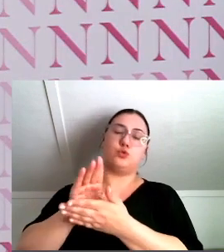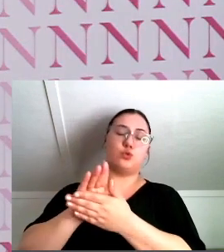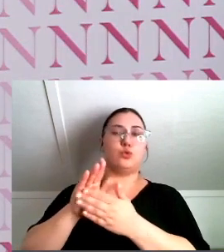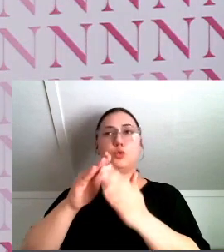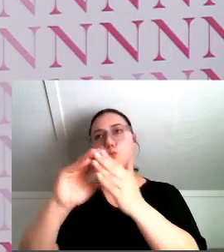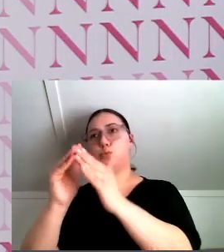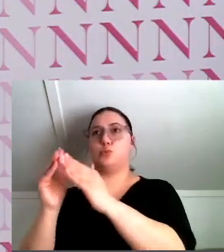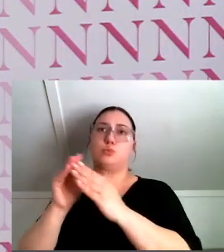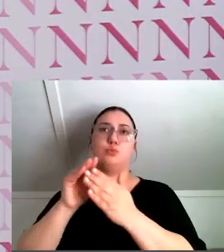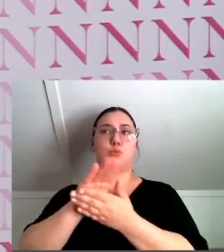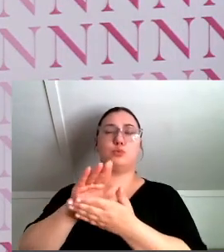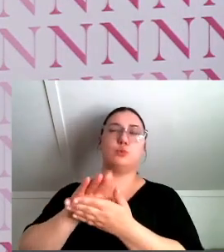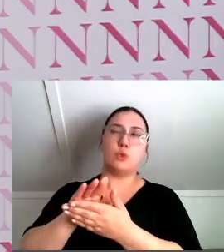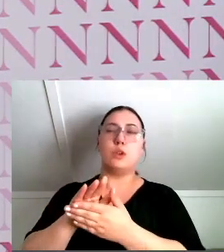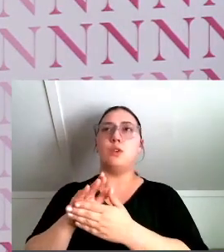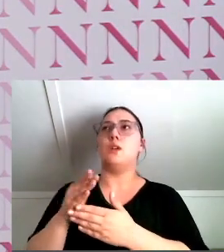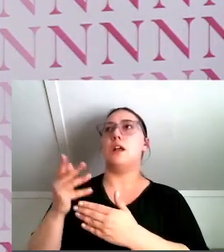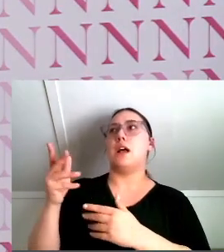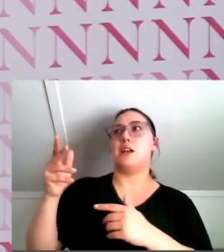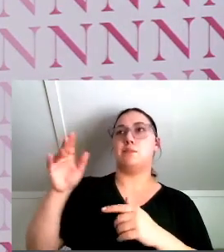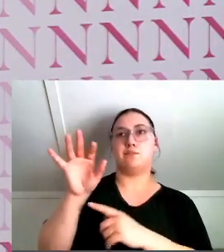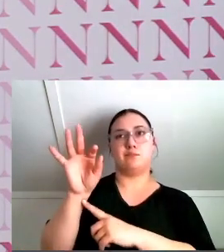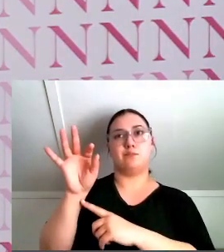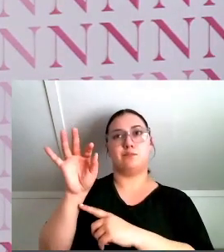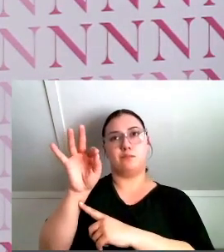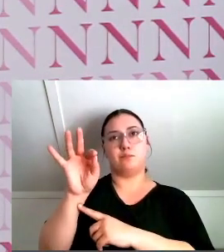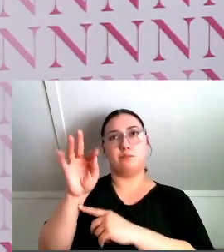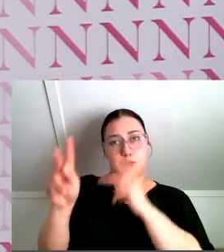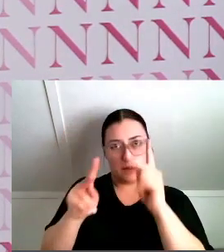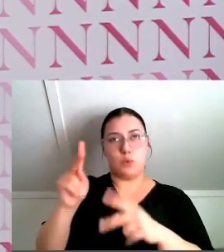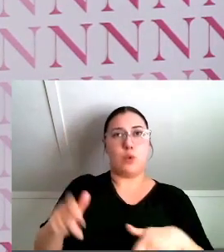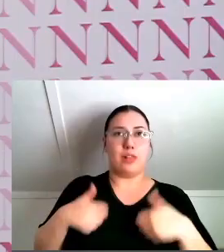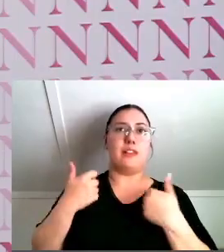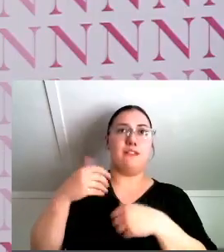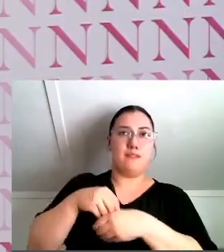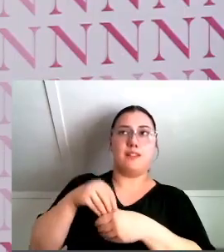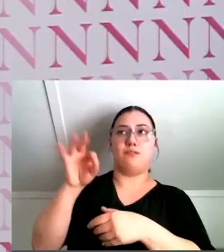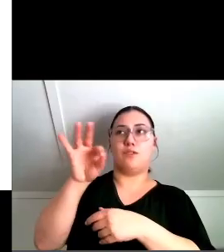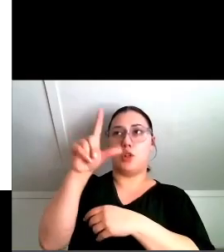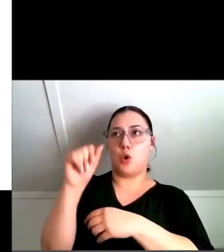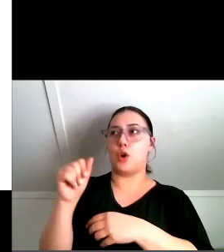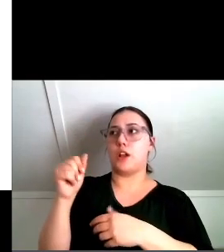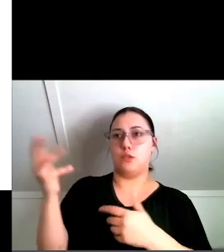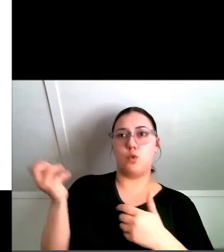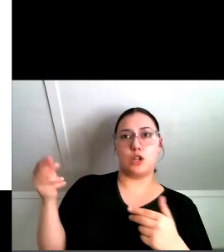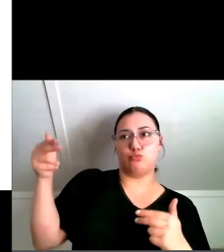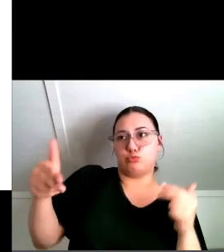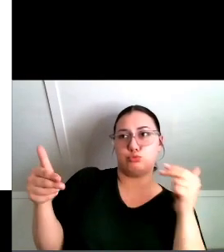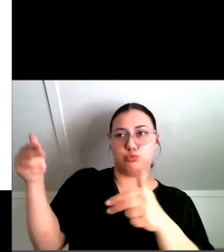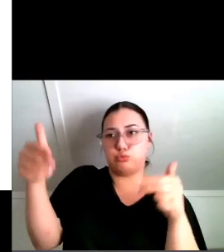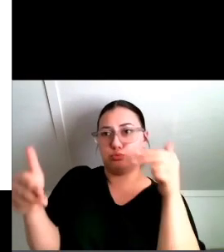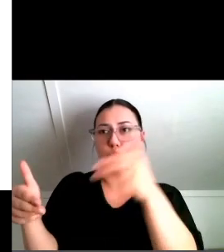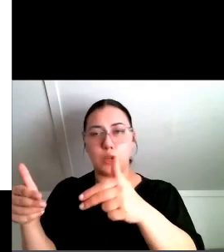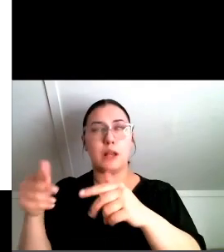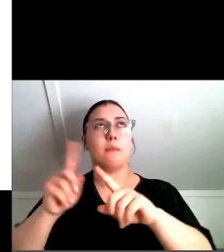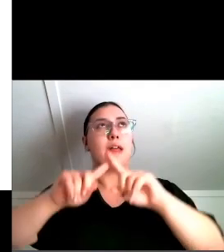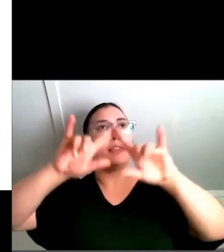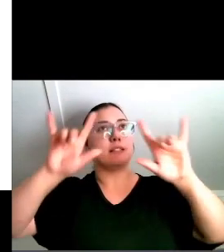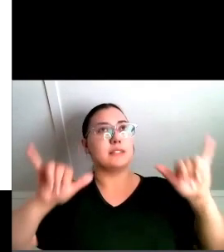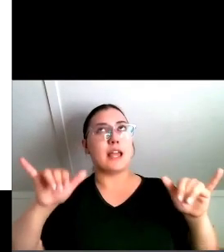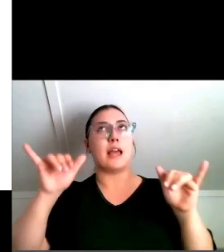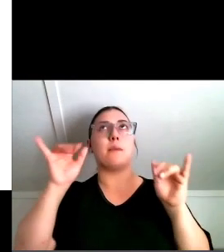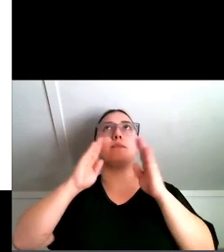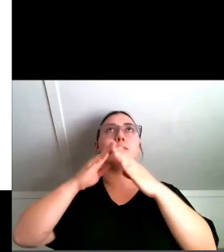simply Central Florida, but from around the state, but also as a part of a kind of national network where ideas about